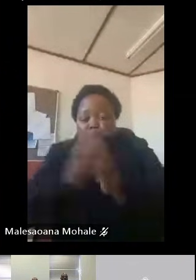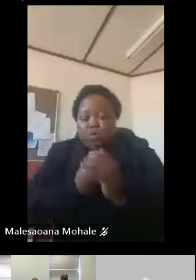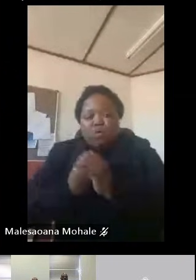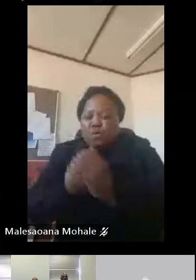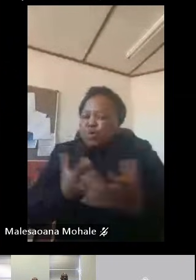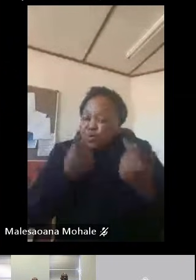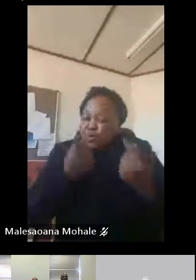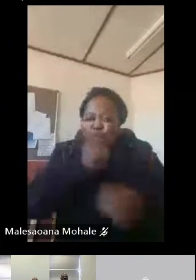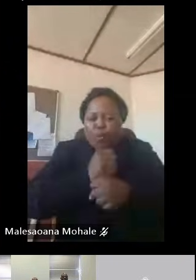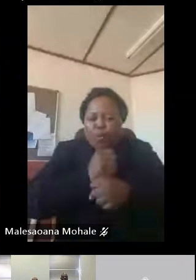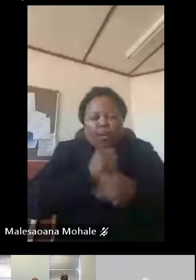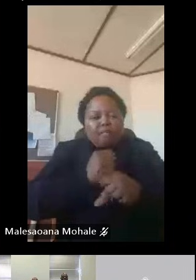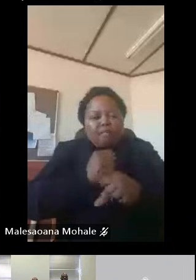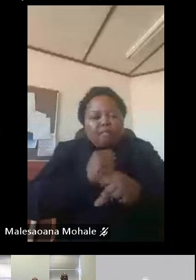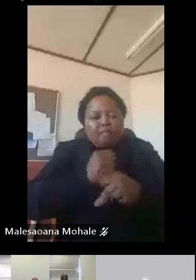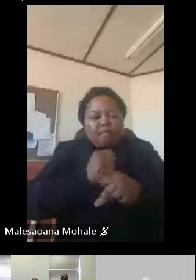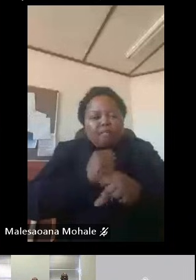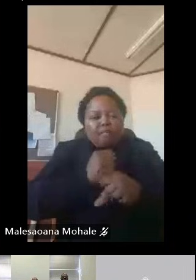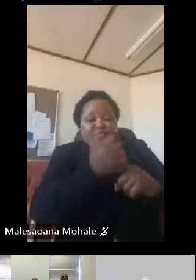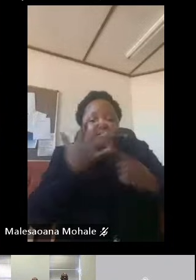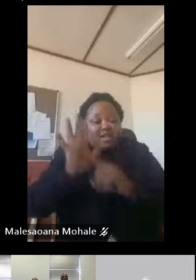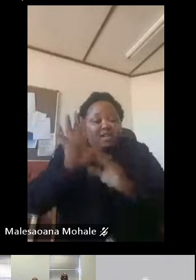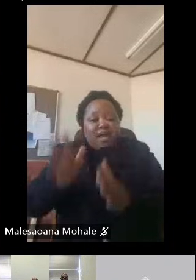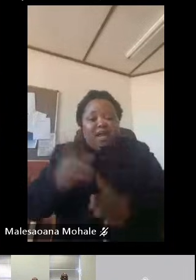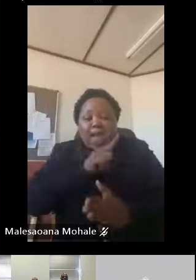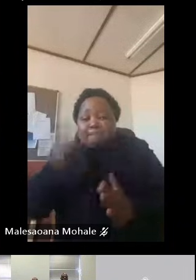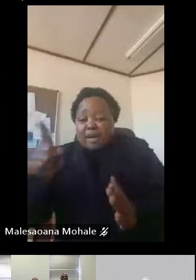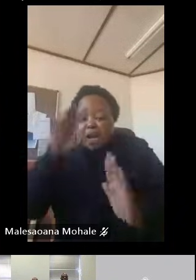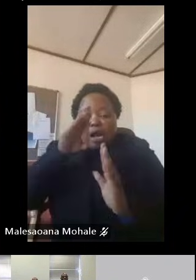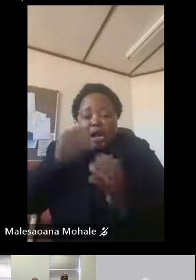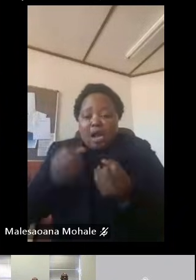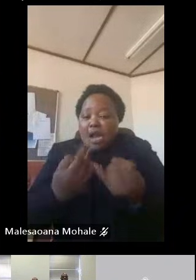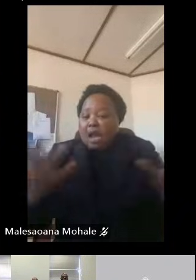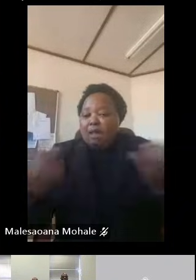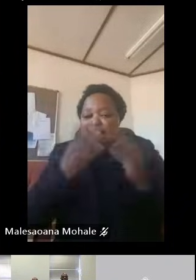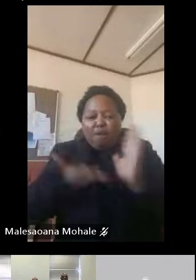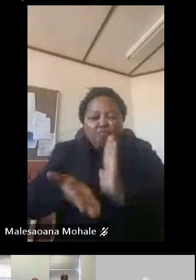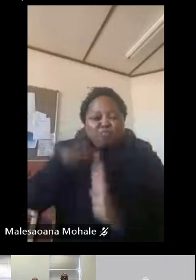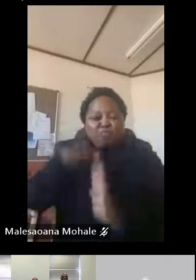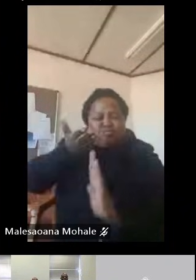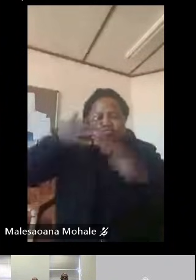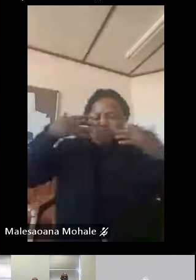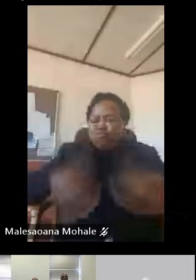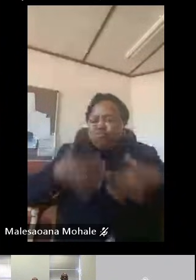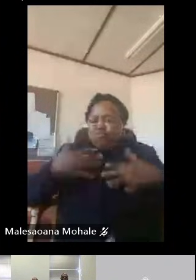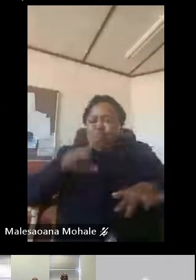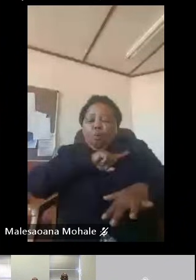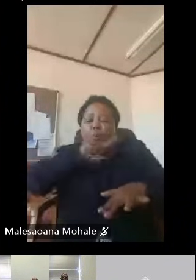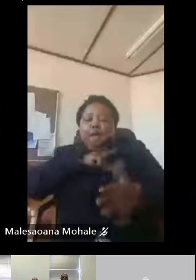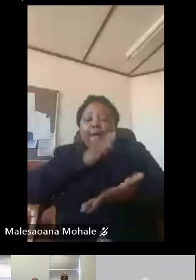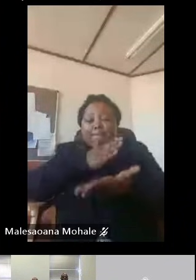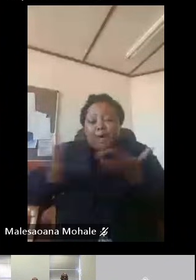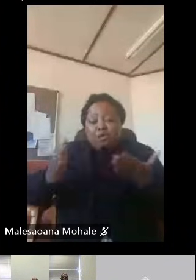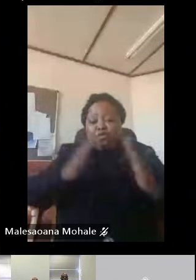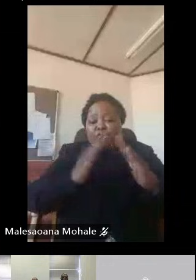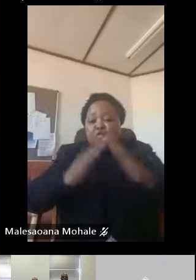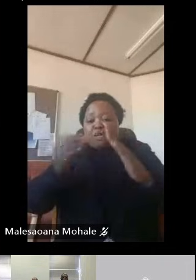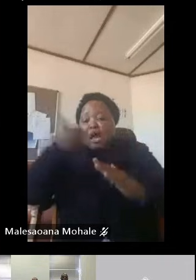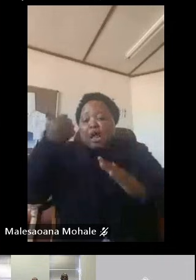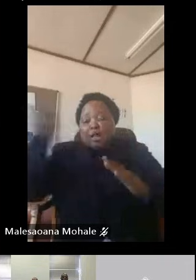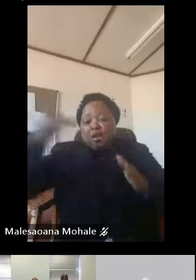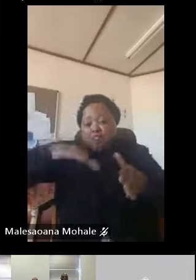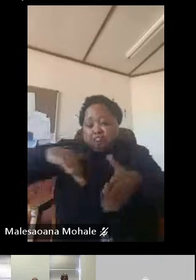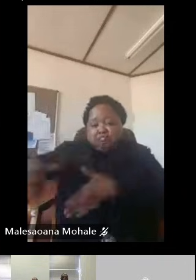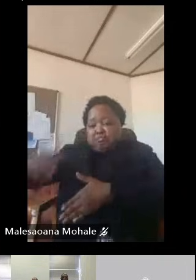achieving indicators, but then the numbers still high there because there's part of the community that is being left behind. Thank you